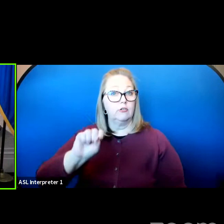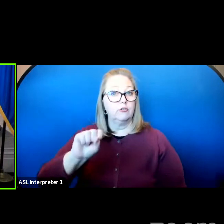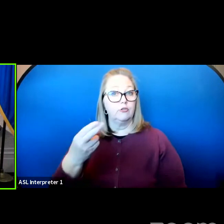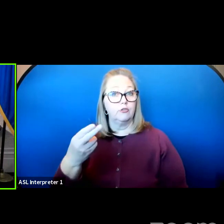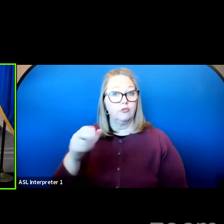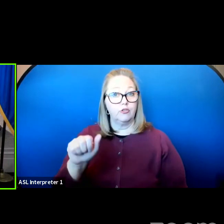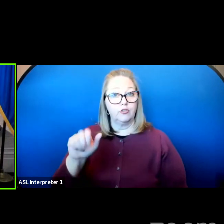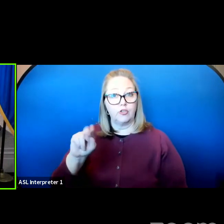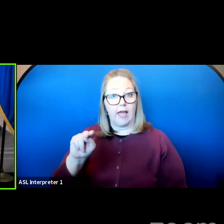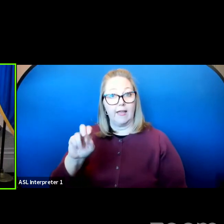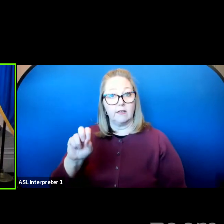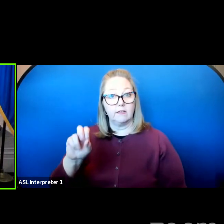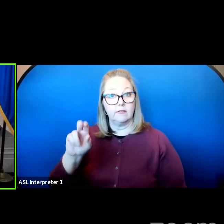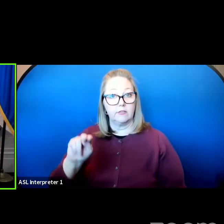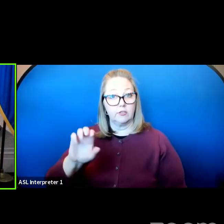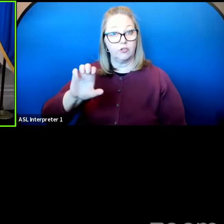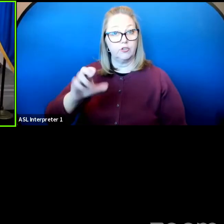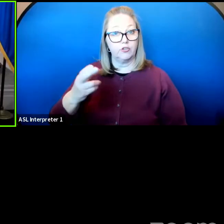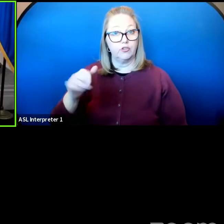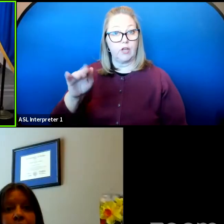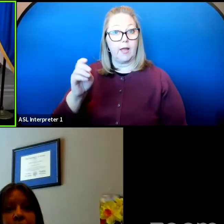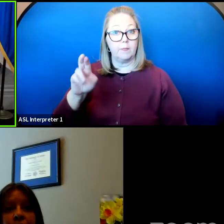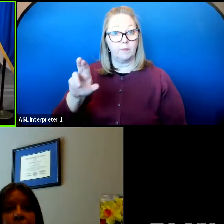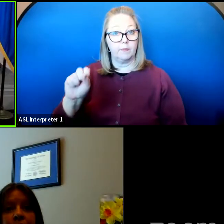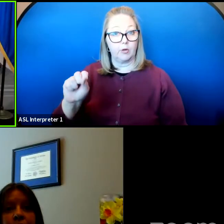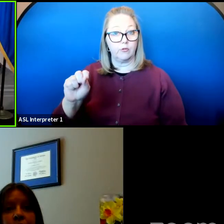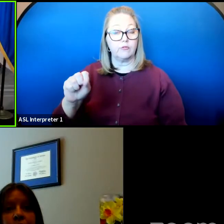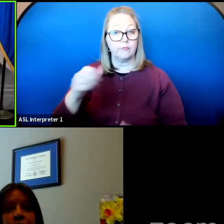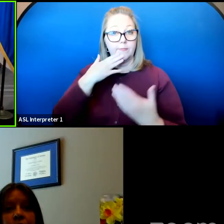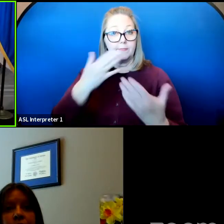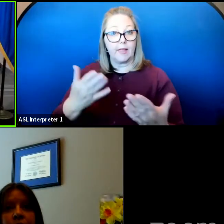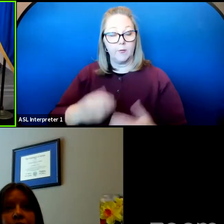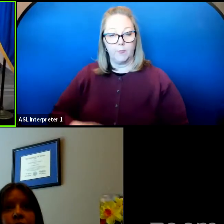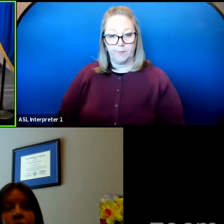speak briefly and will be followed by Kevin Schiller. Thank you.